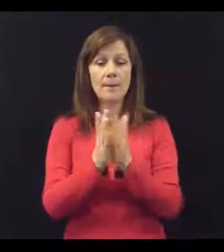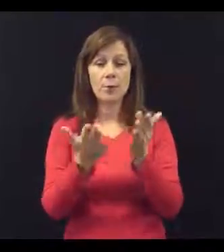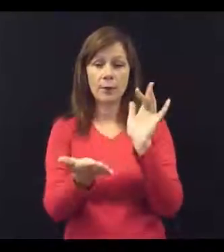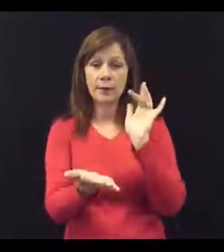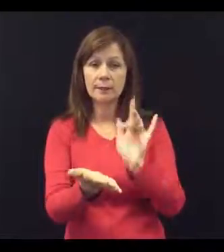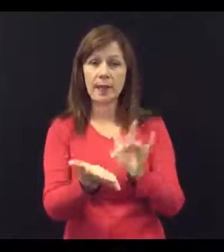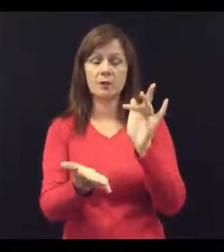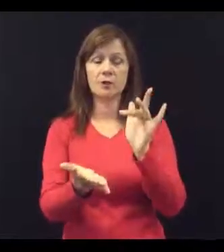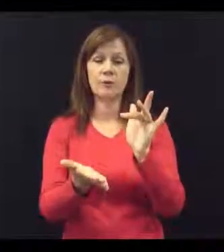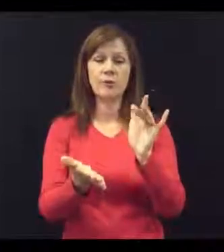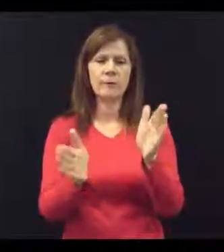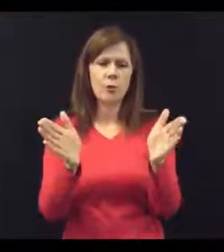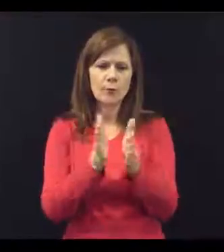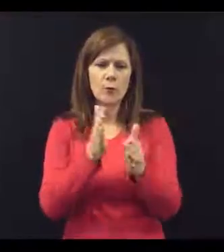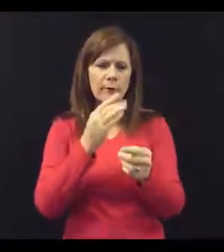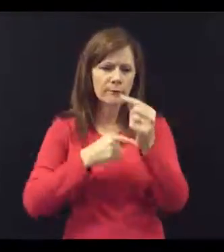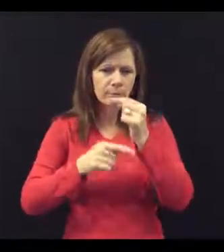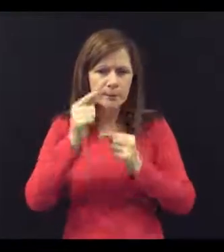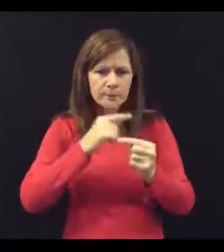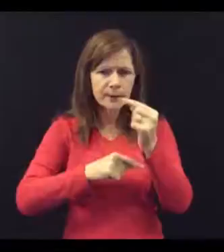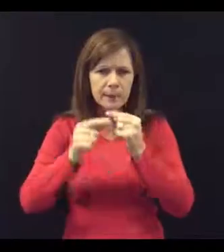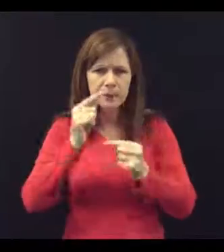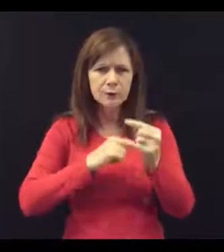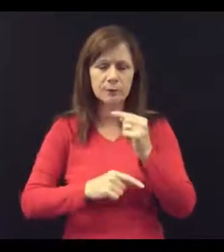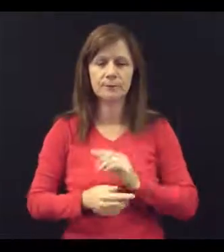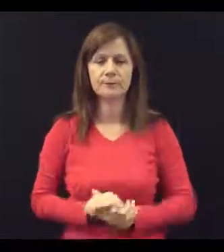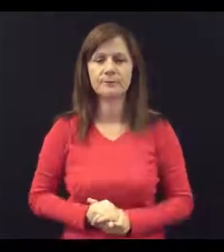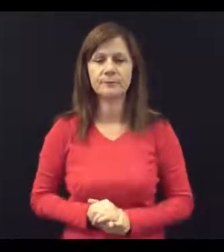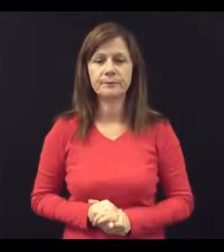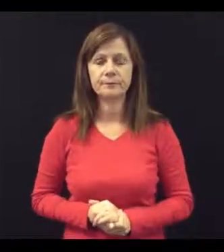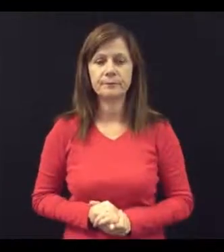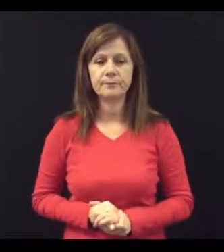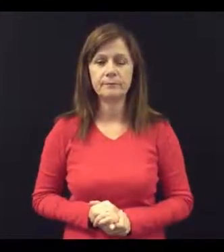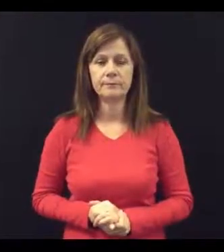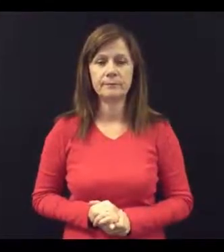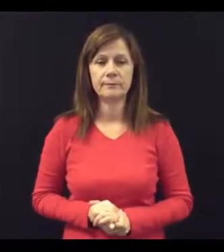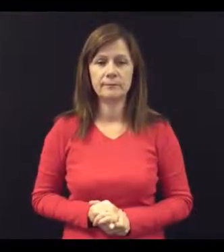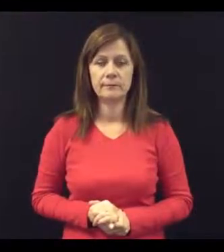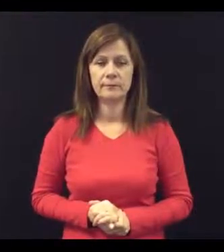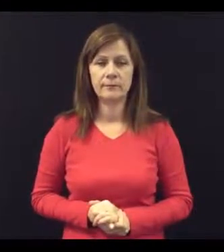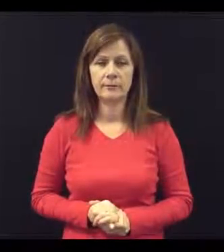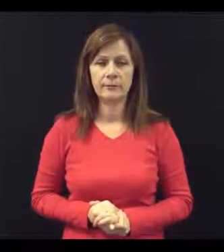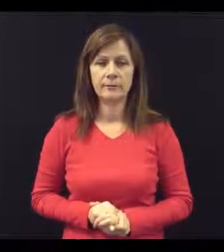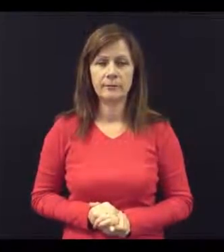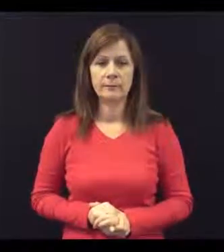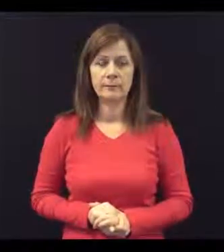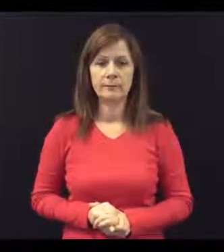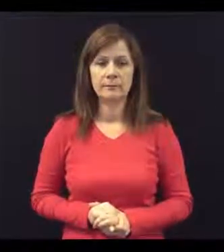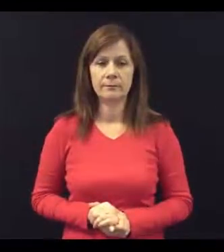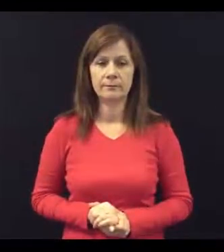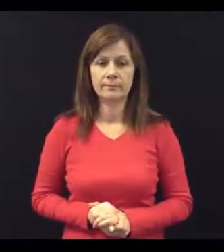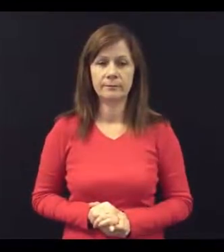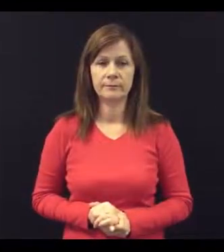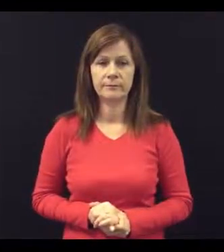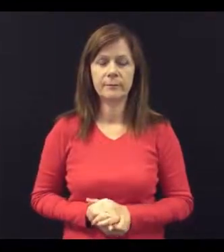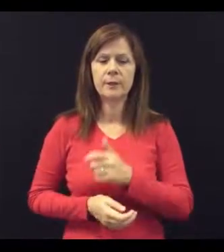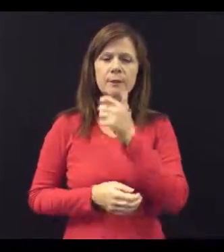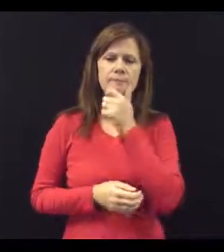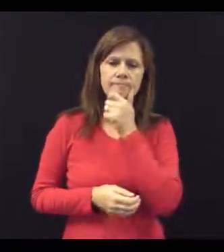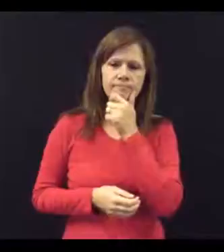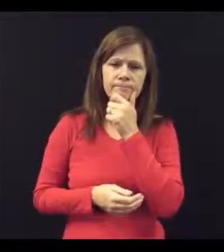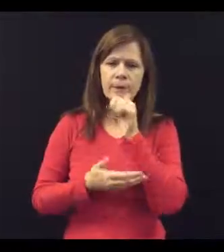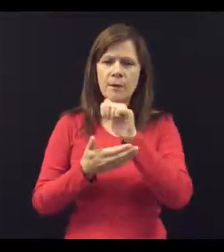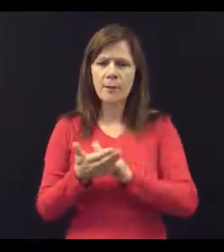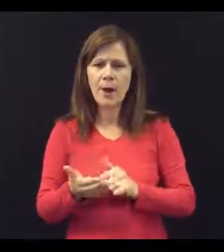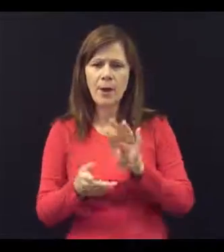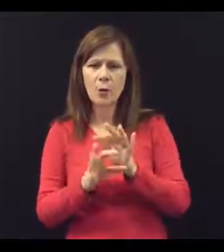search. Tap on a book to see a description, customer ratings, and reviews, just as you did in the app and music stores.